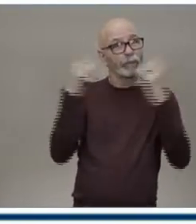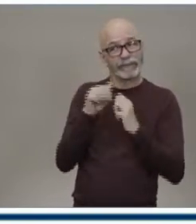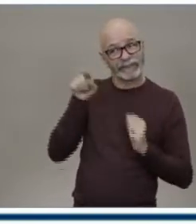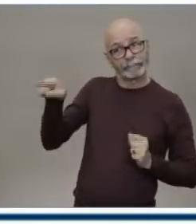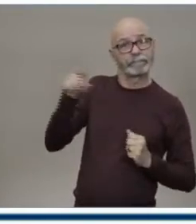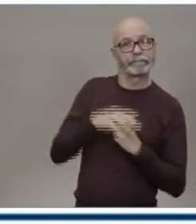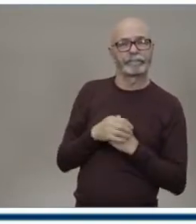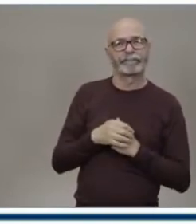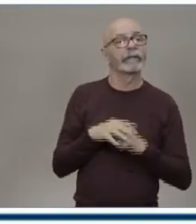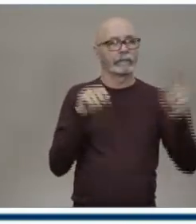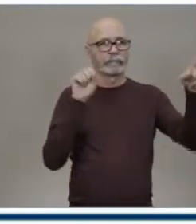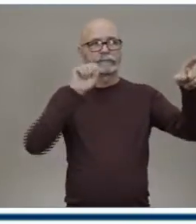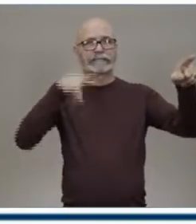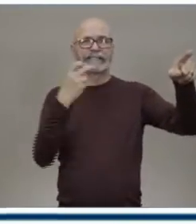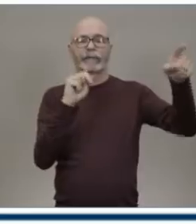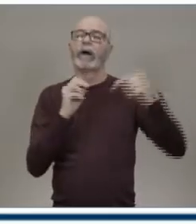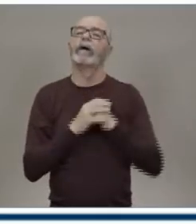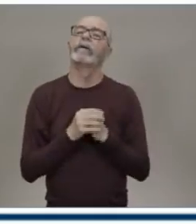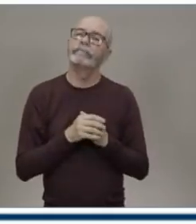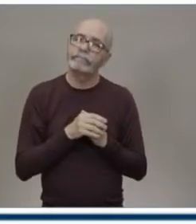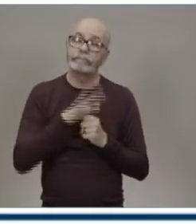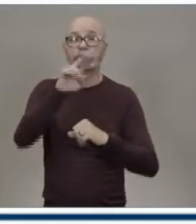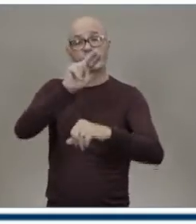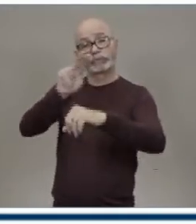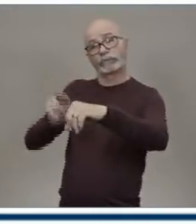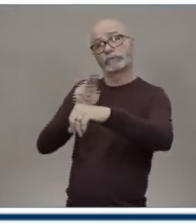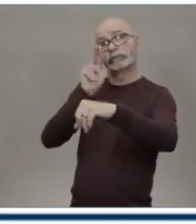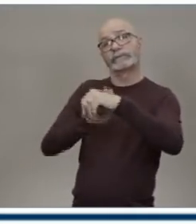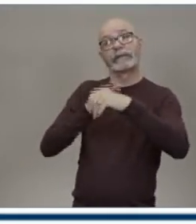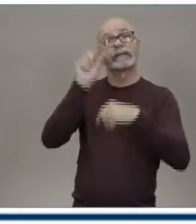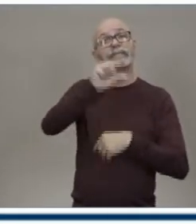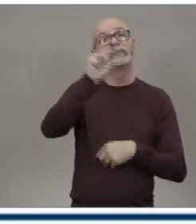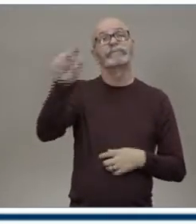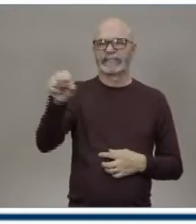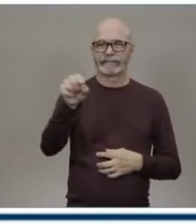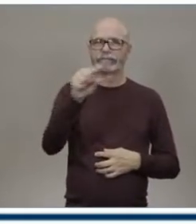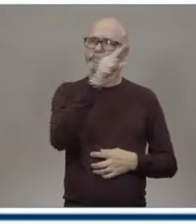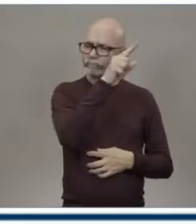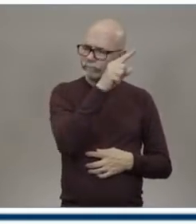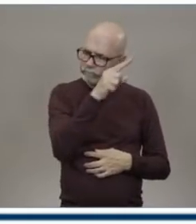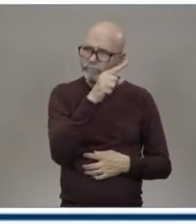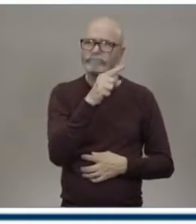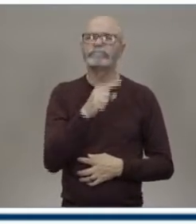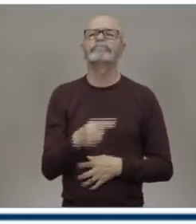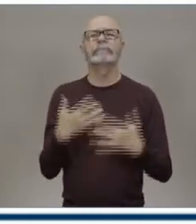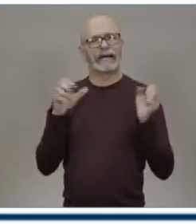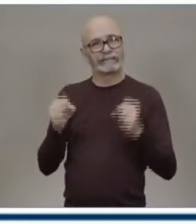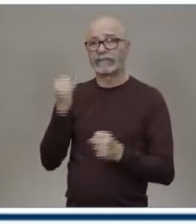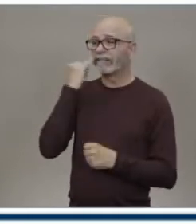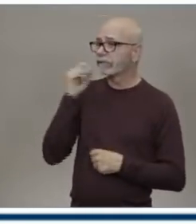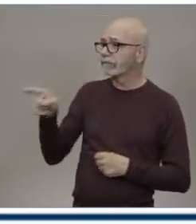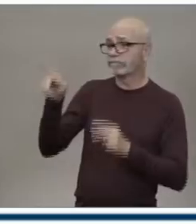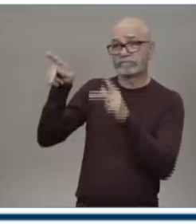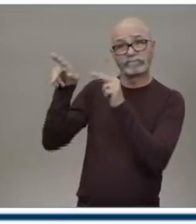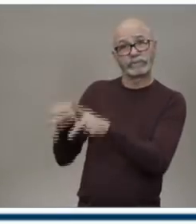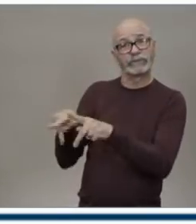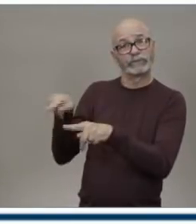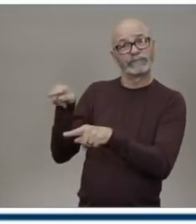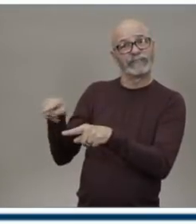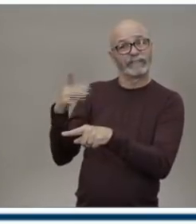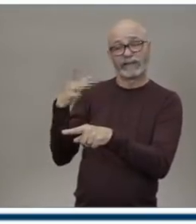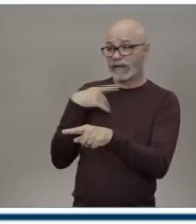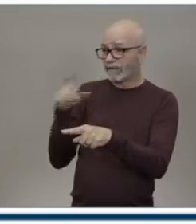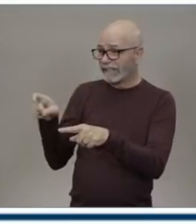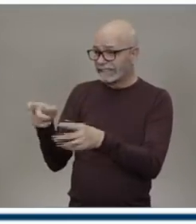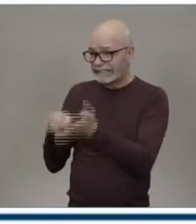a program set out by the national government. Our provincial legislation allows that to happen. So there are 10 paid